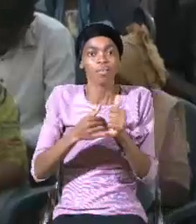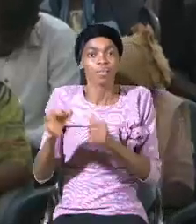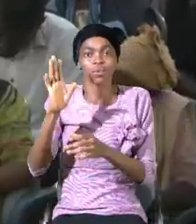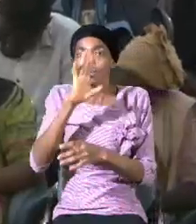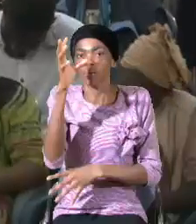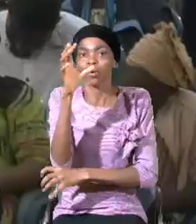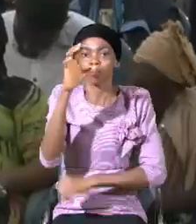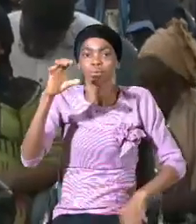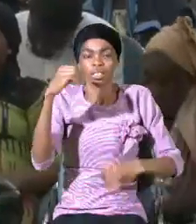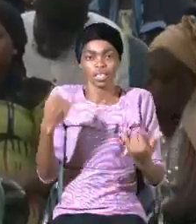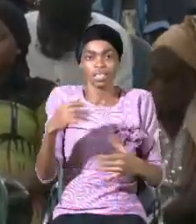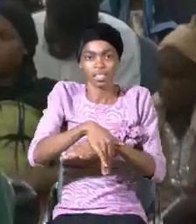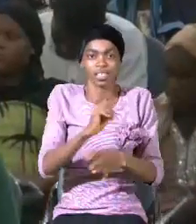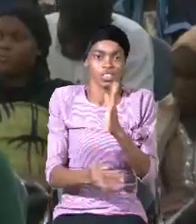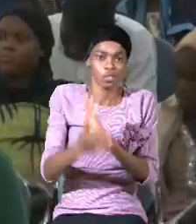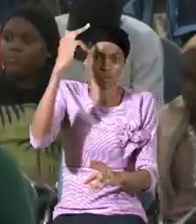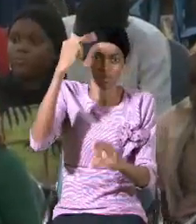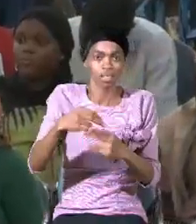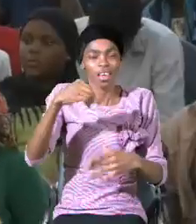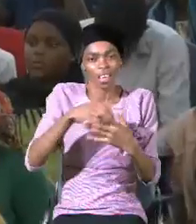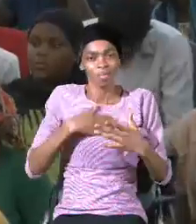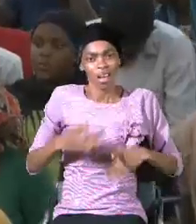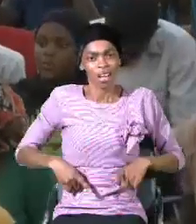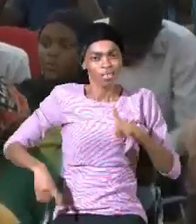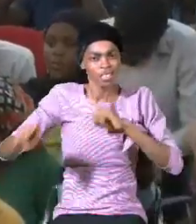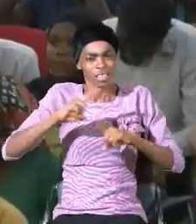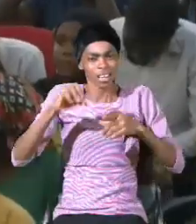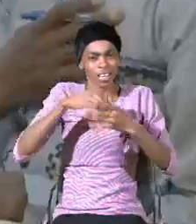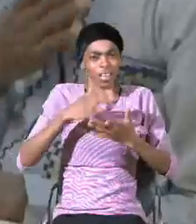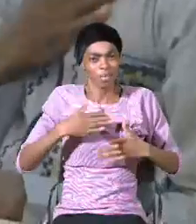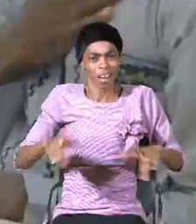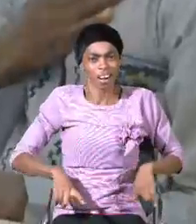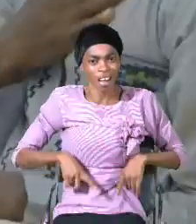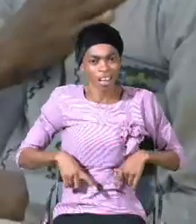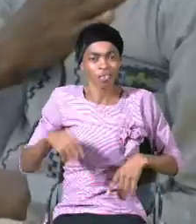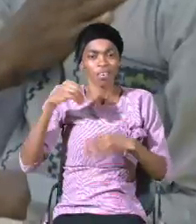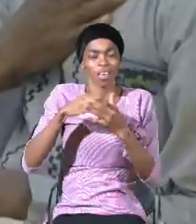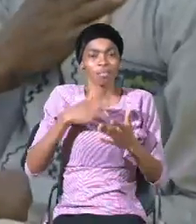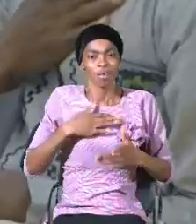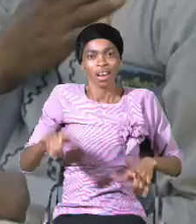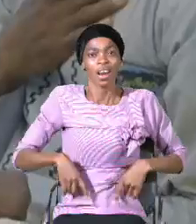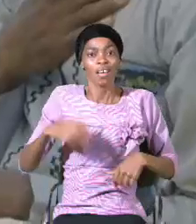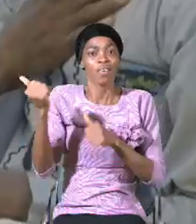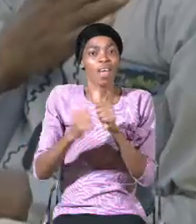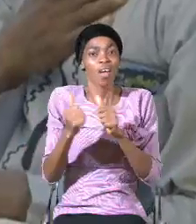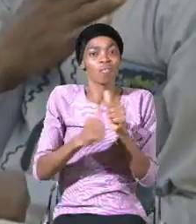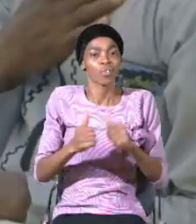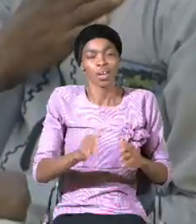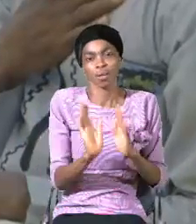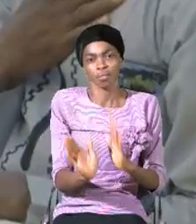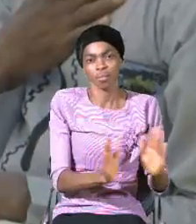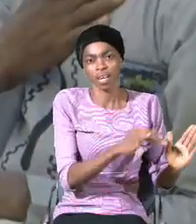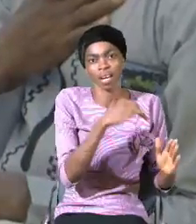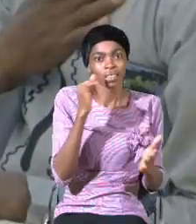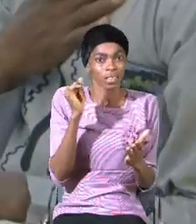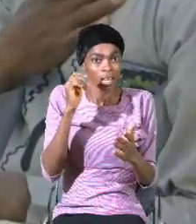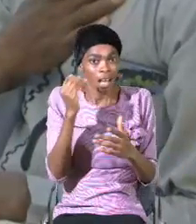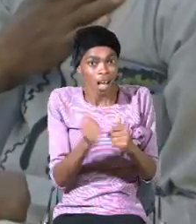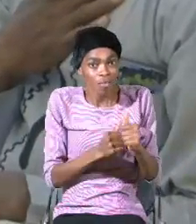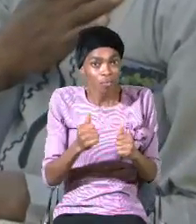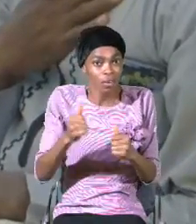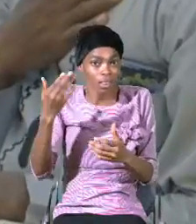tonight. In my life, in my life, every plant that the Heavenly Father has